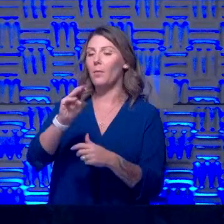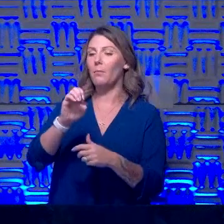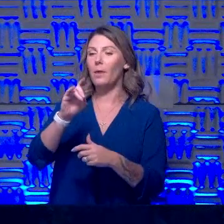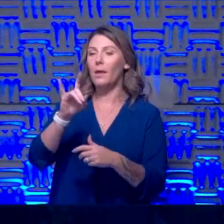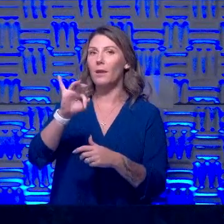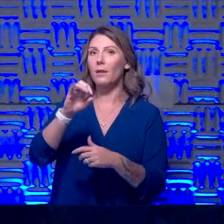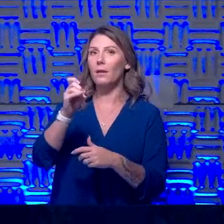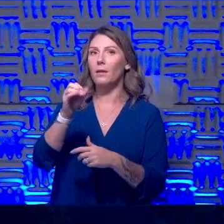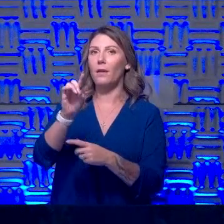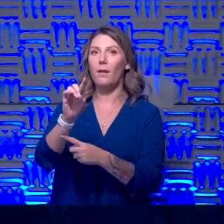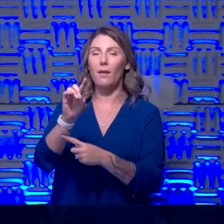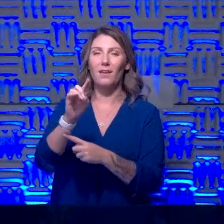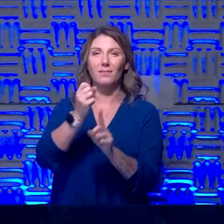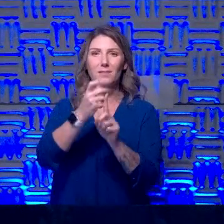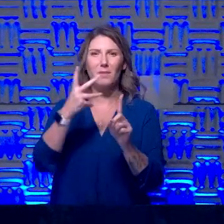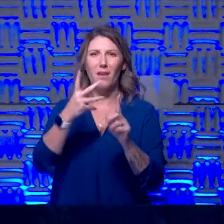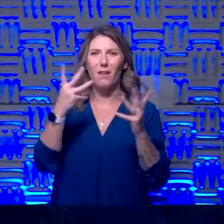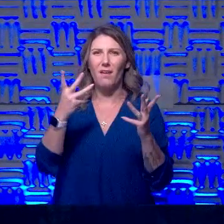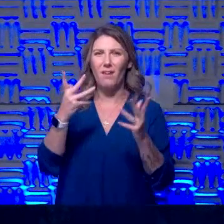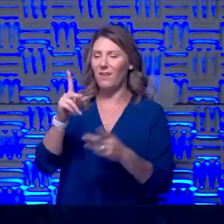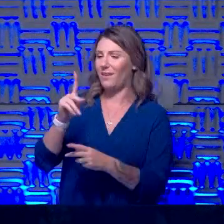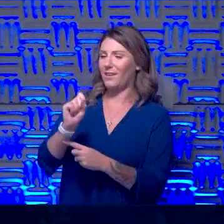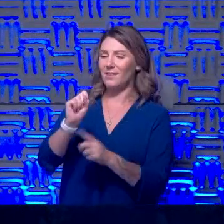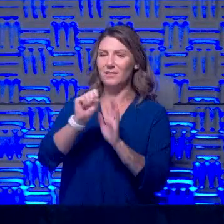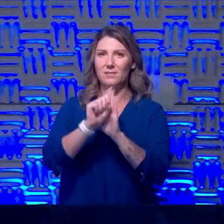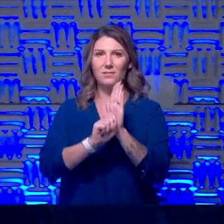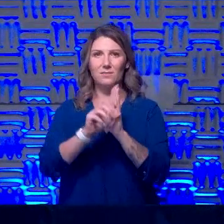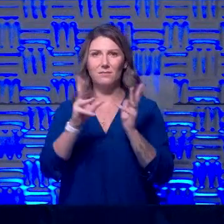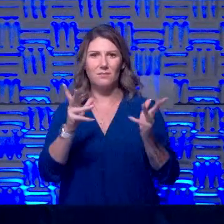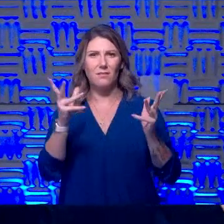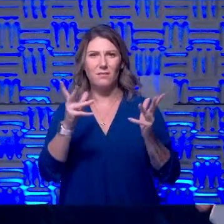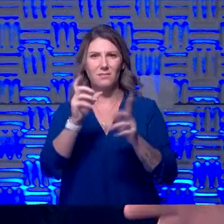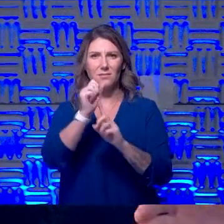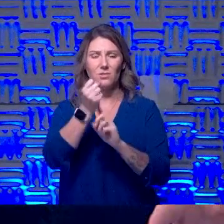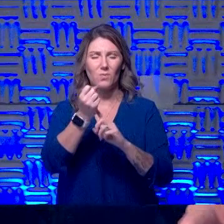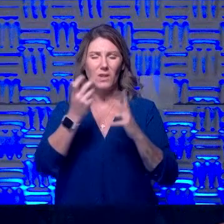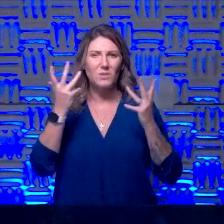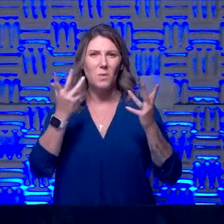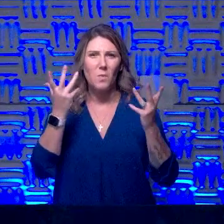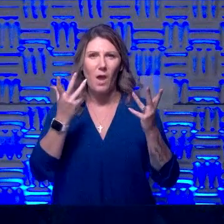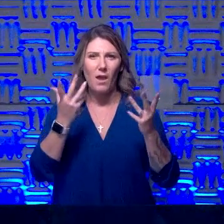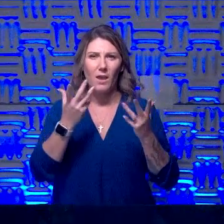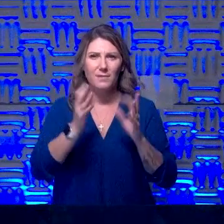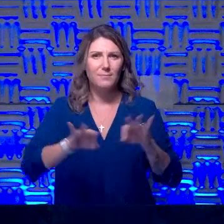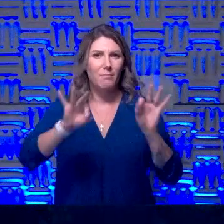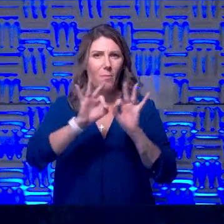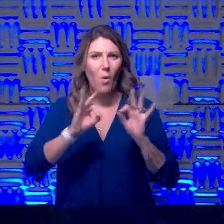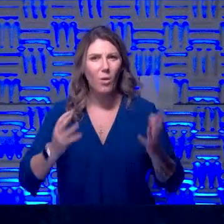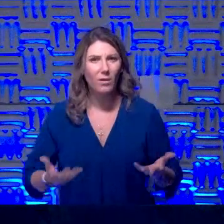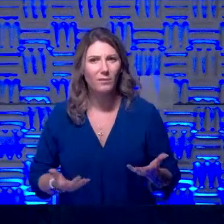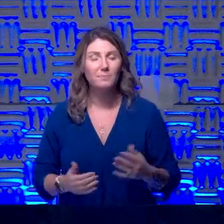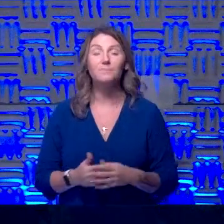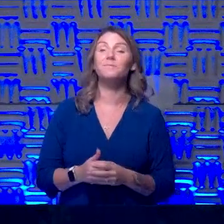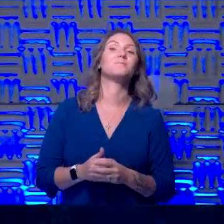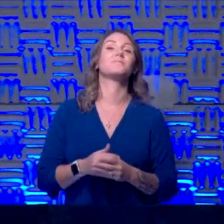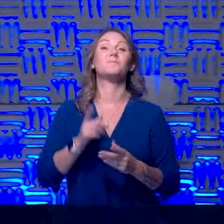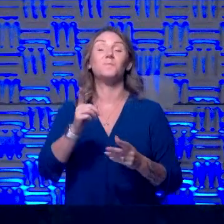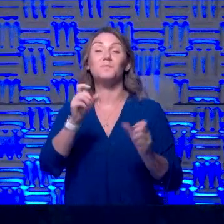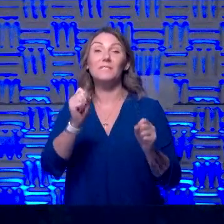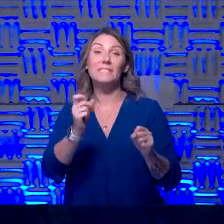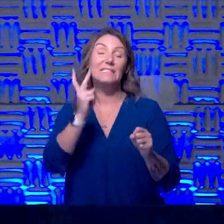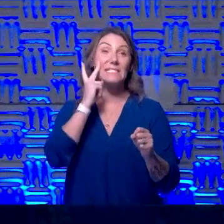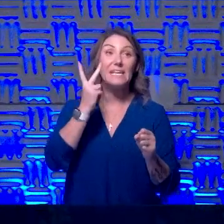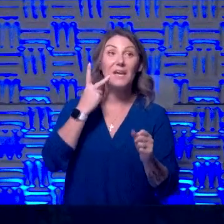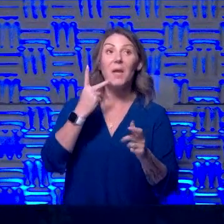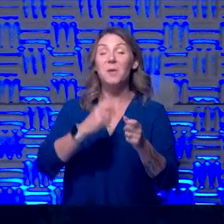what's Kansas' situation? Why does it matter? Oh boy. Great Okay, question. let's do the Medicaid thing. I'm, as you can tell, I'm probably a proponent